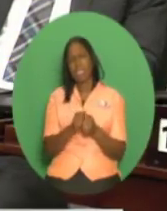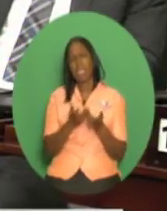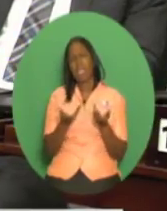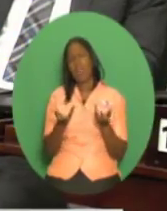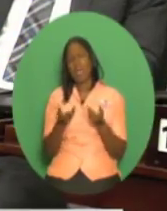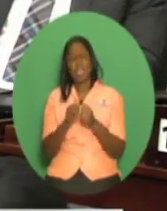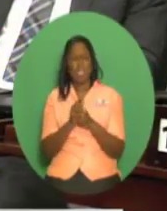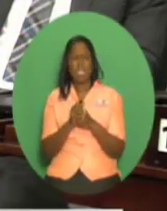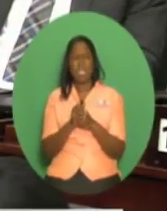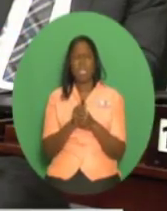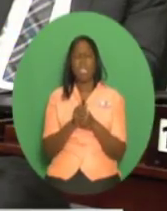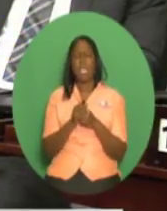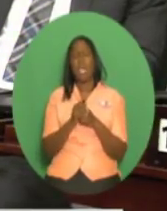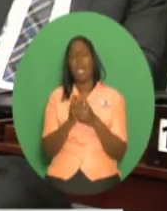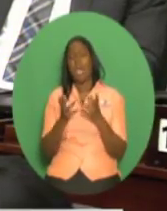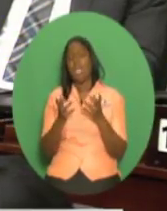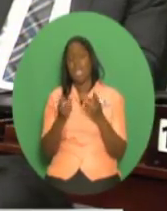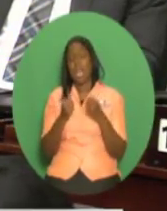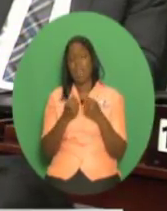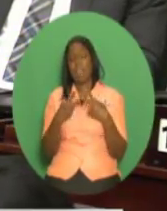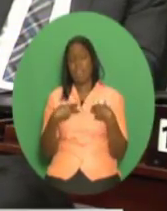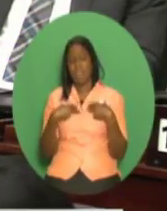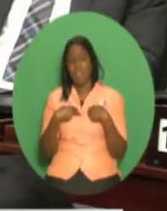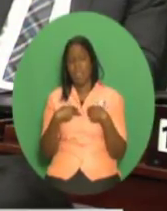or psychologically challenged.